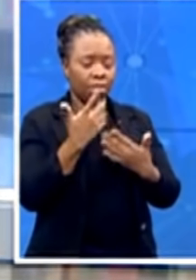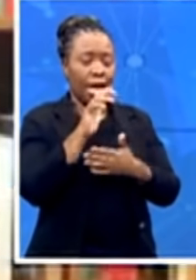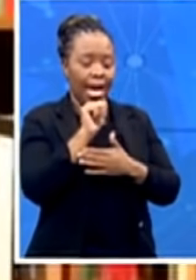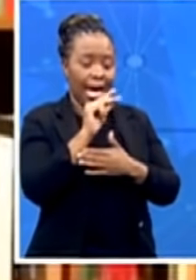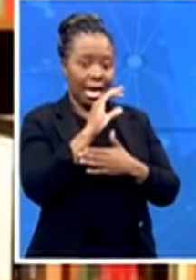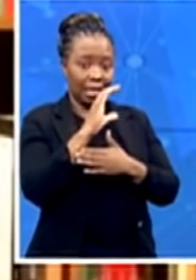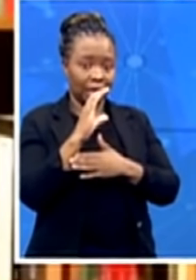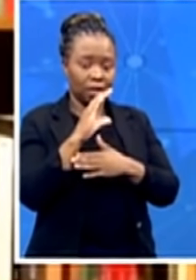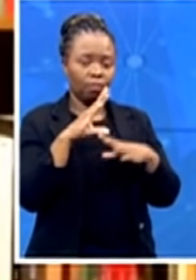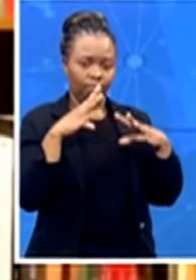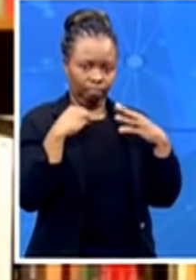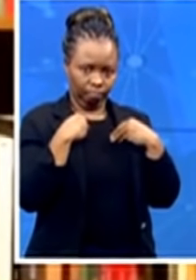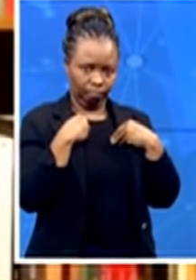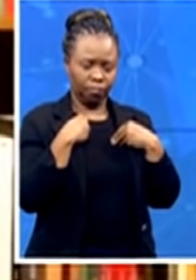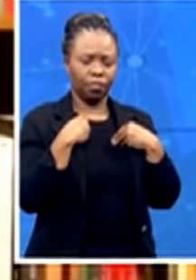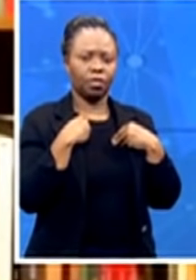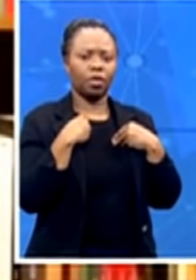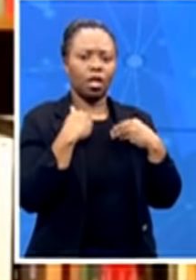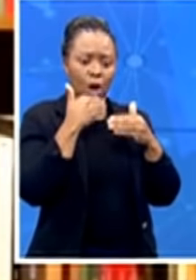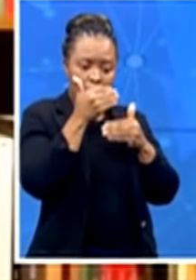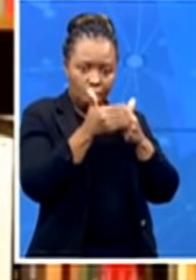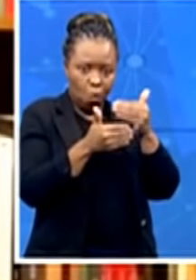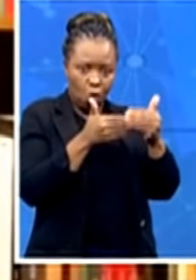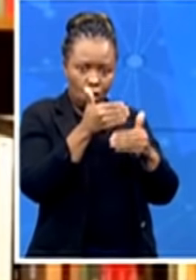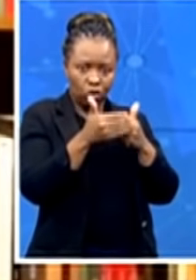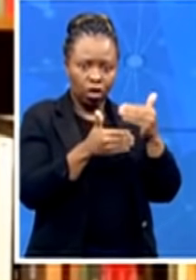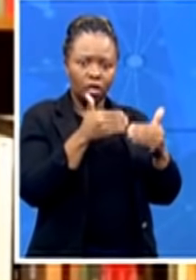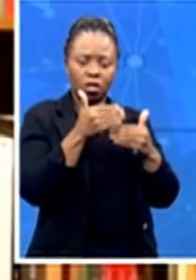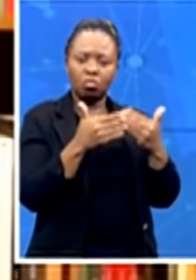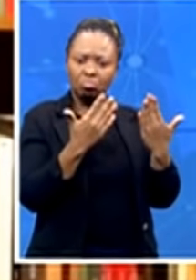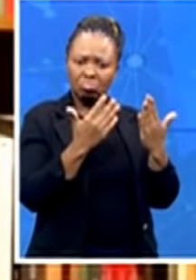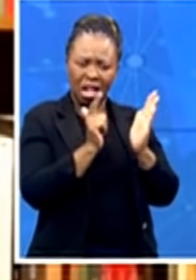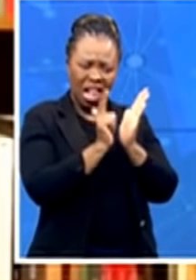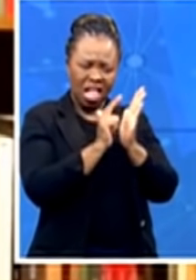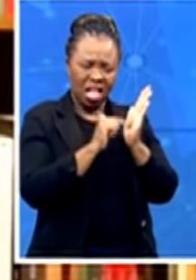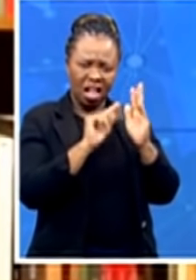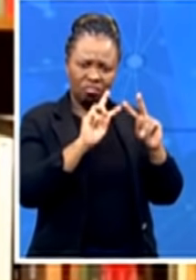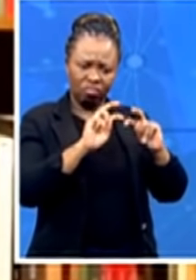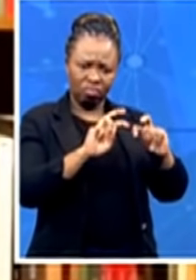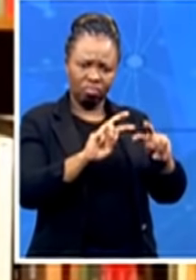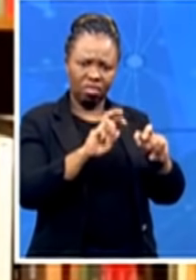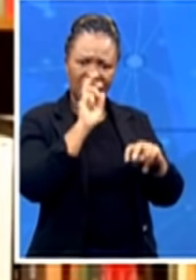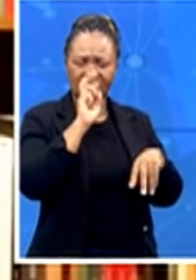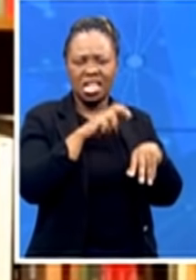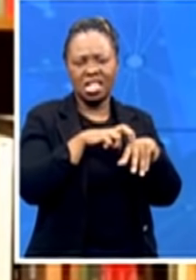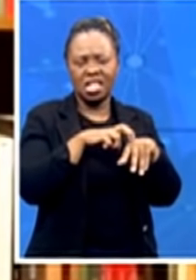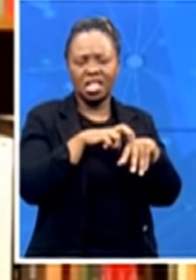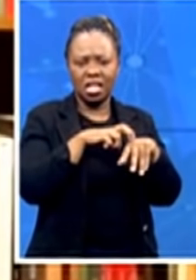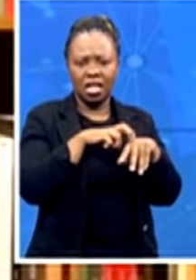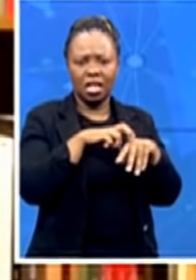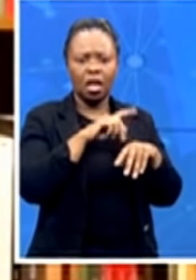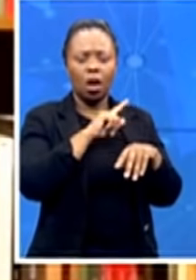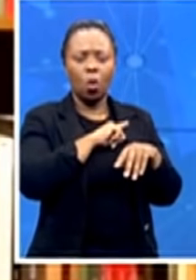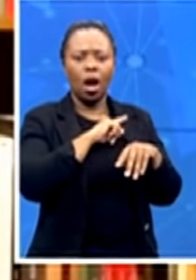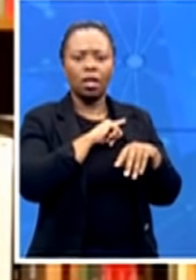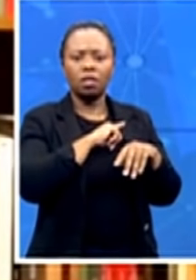stand up to the test of legal scrutiny. So very many people will have had the kind of idea that political parties often ignore